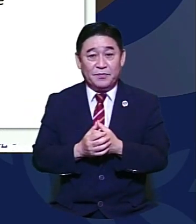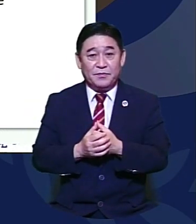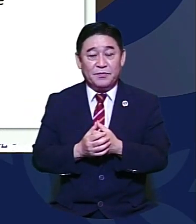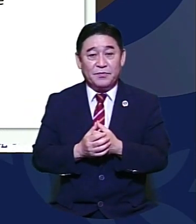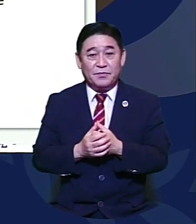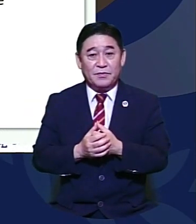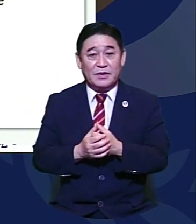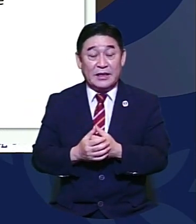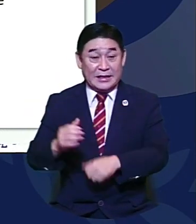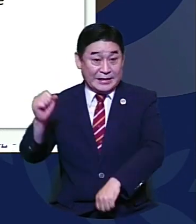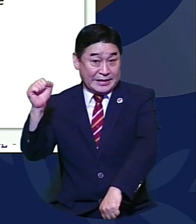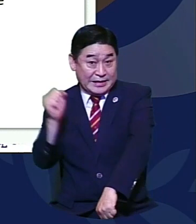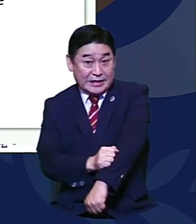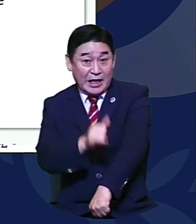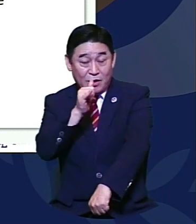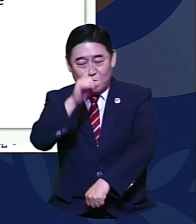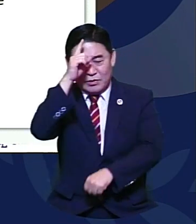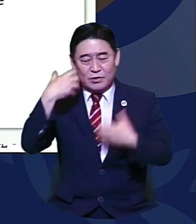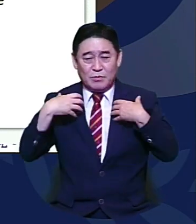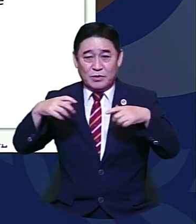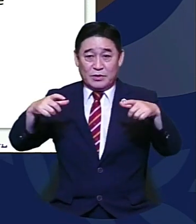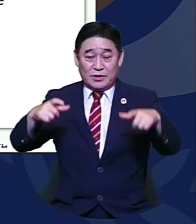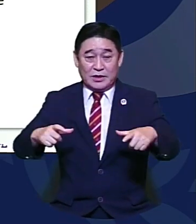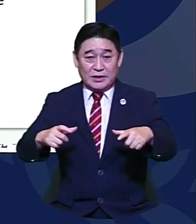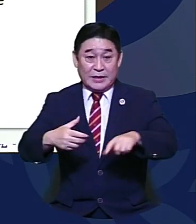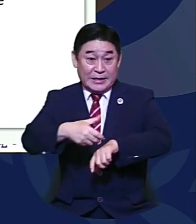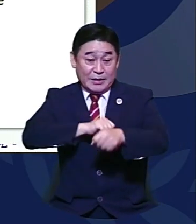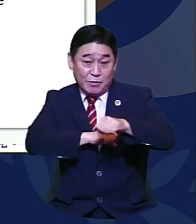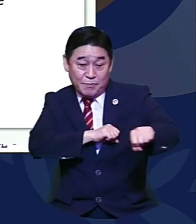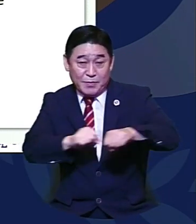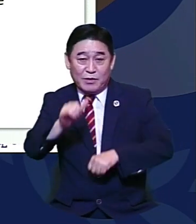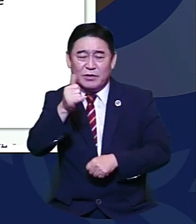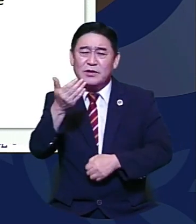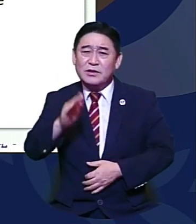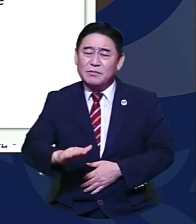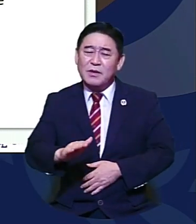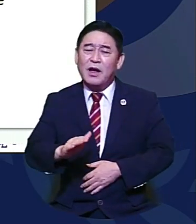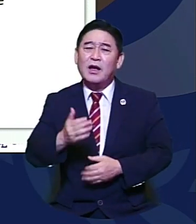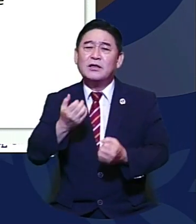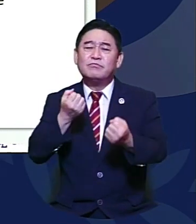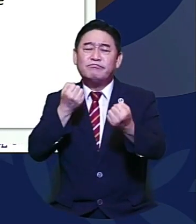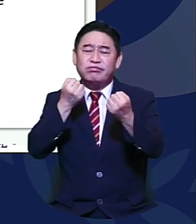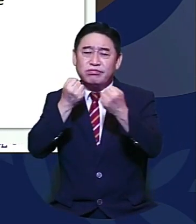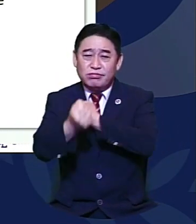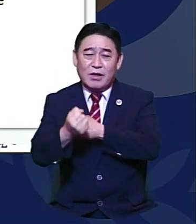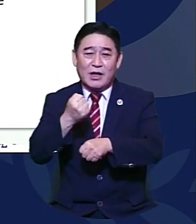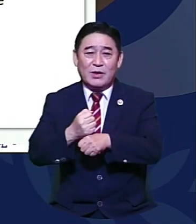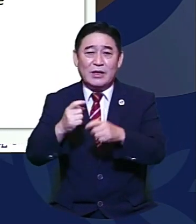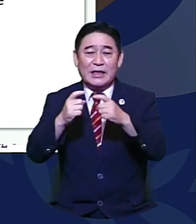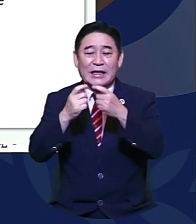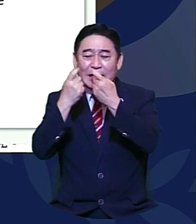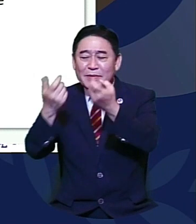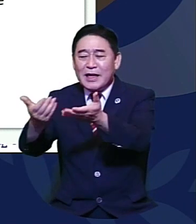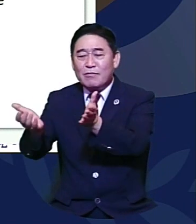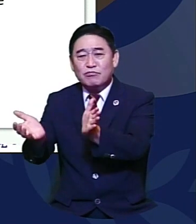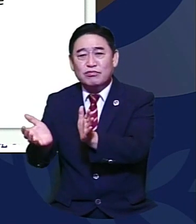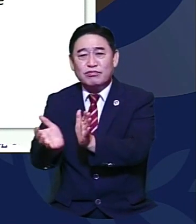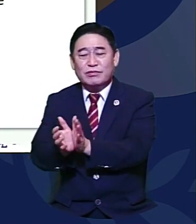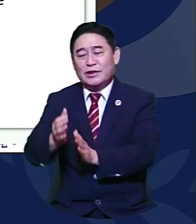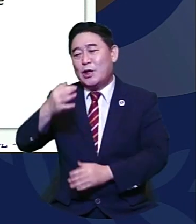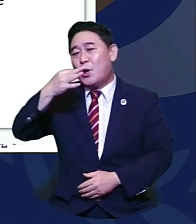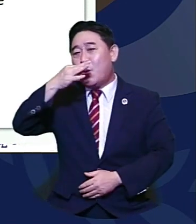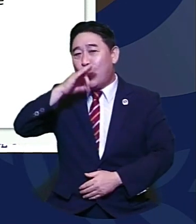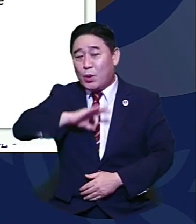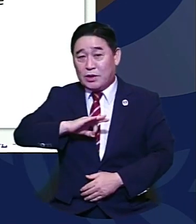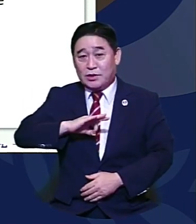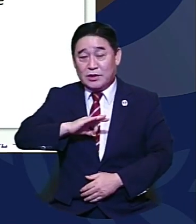active players. But sometimes the private sector, they are more efficient and more effective because they